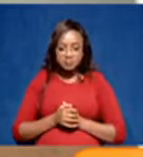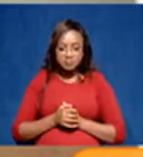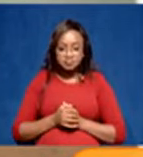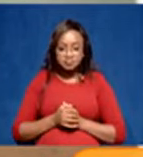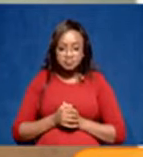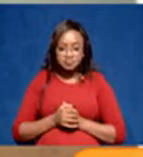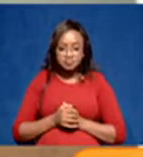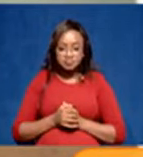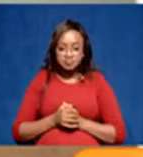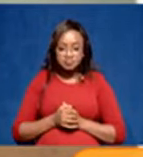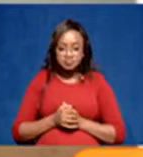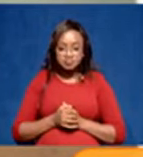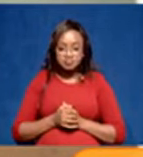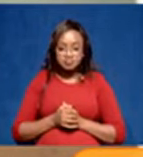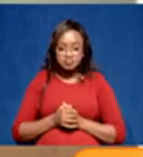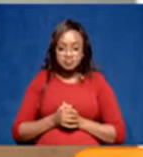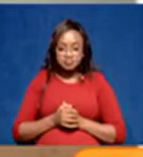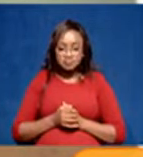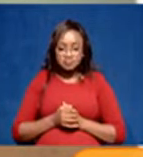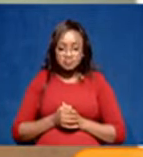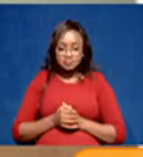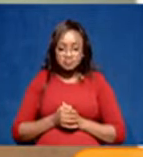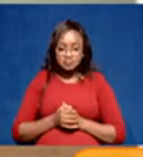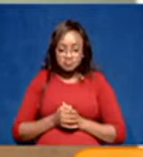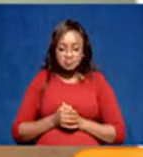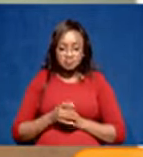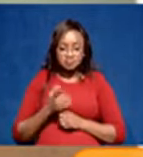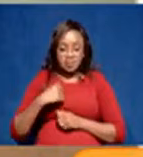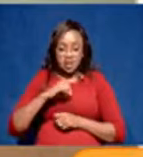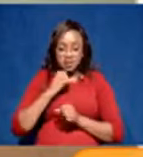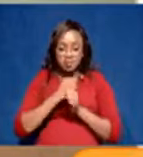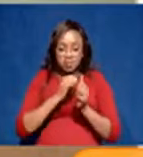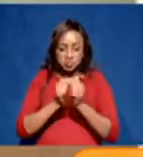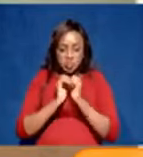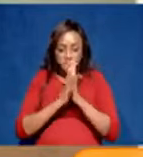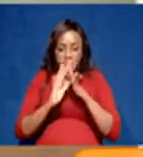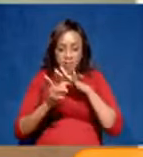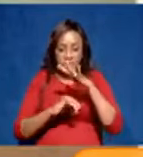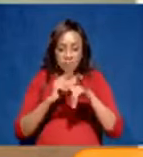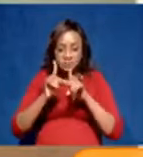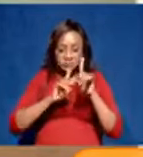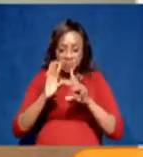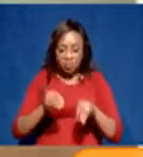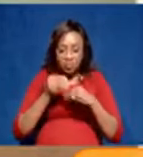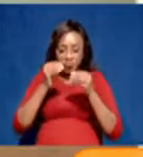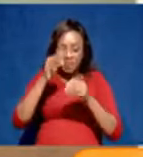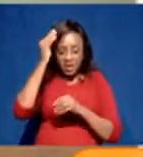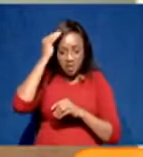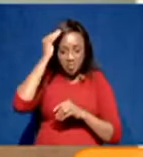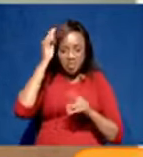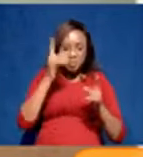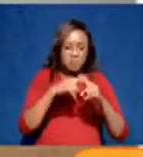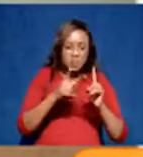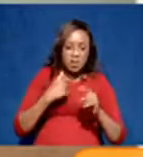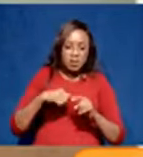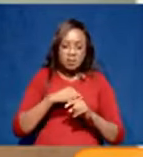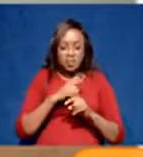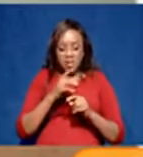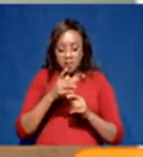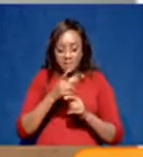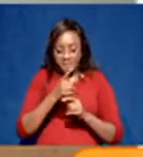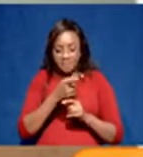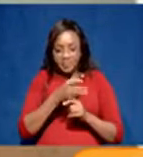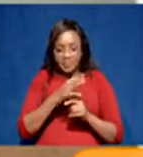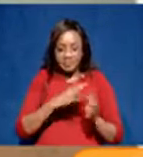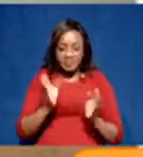each and every single day. So we are working together with the Ministry of Transport in terms of providing education, but they are going to be one of the biggest beneficiaries